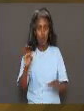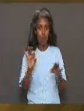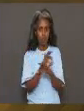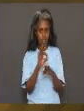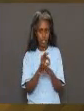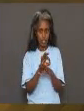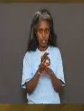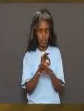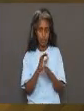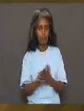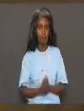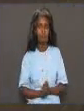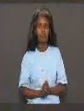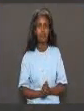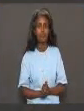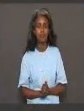cofunctions.